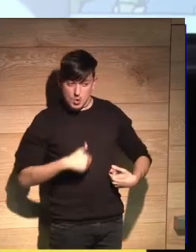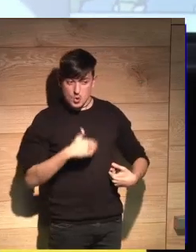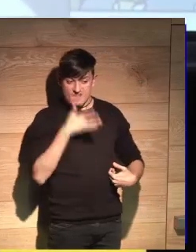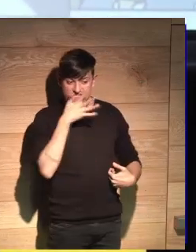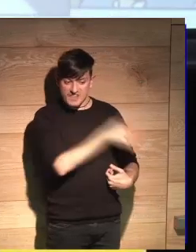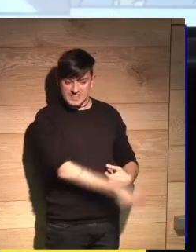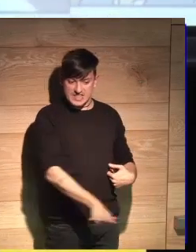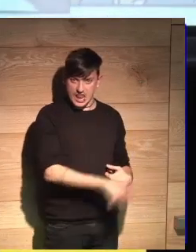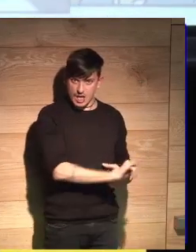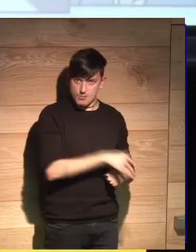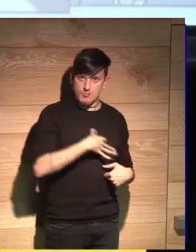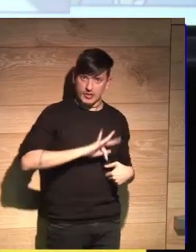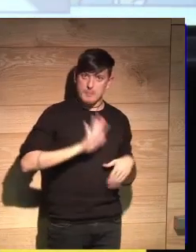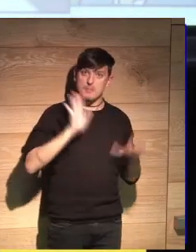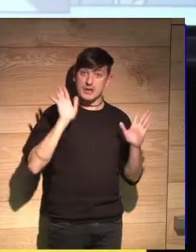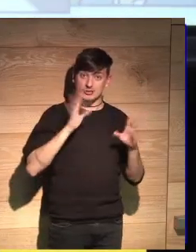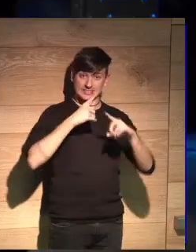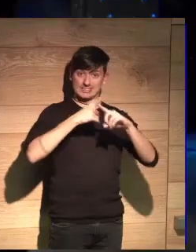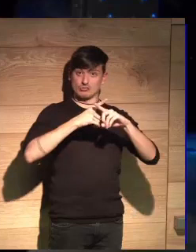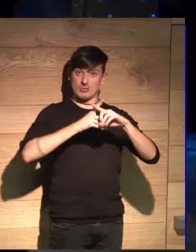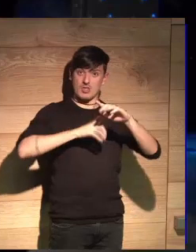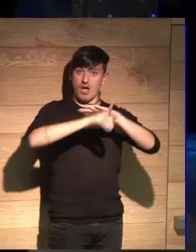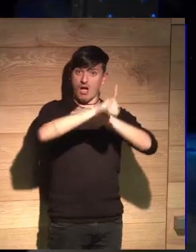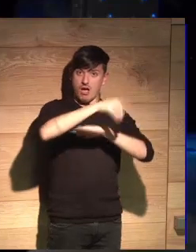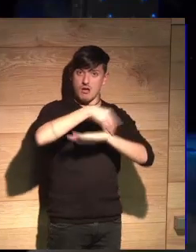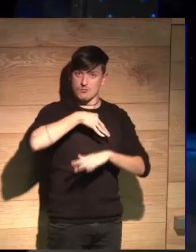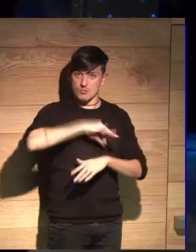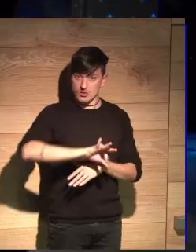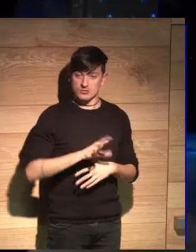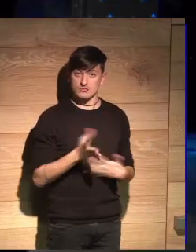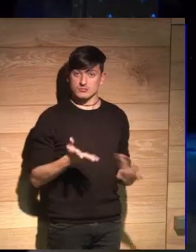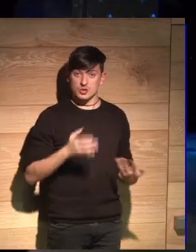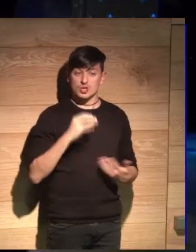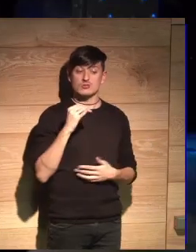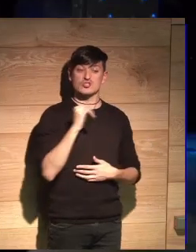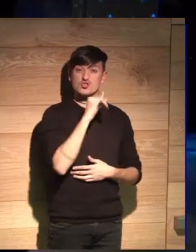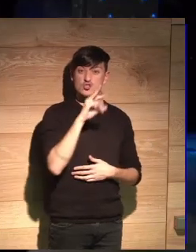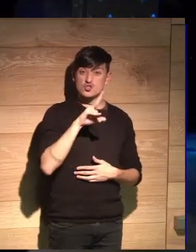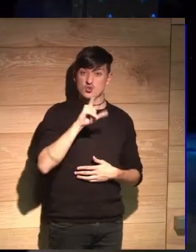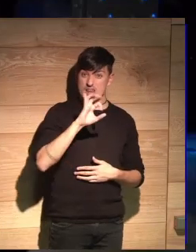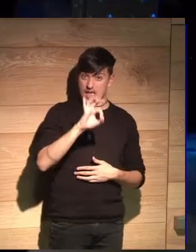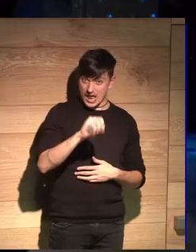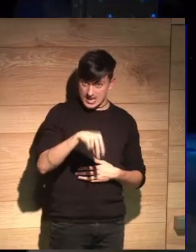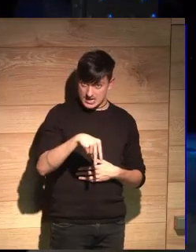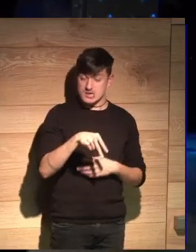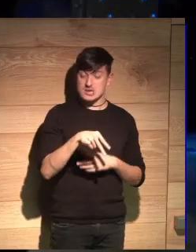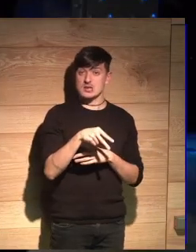and physiology like child-like. So Julian Huxley